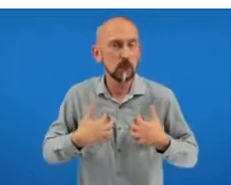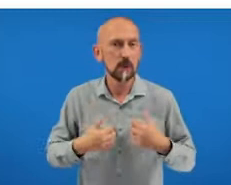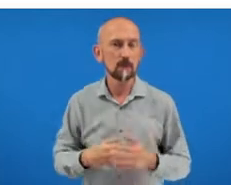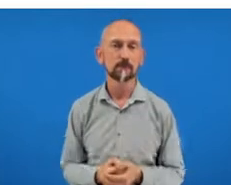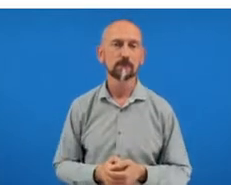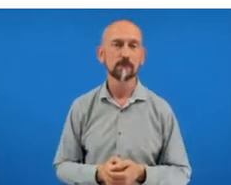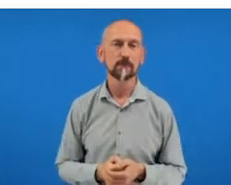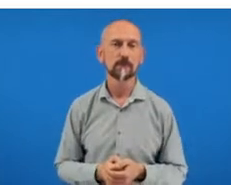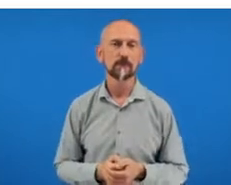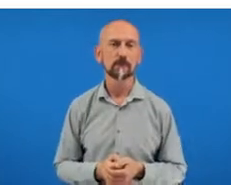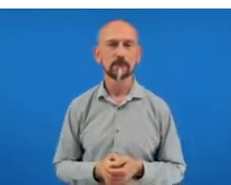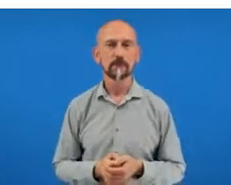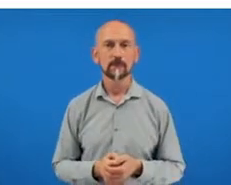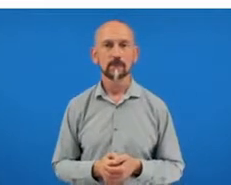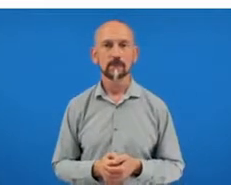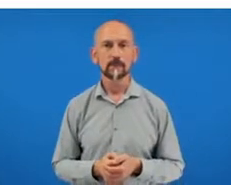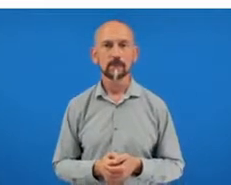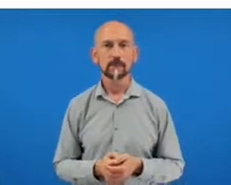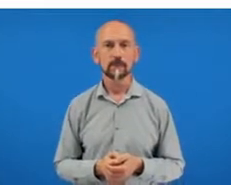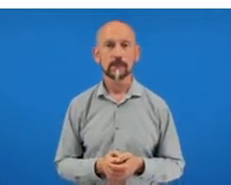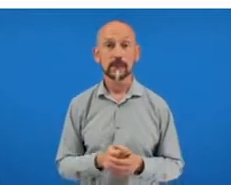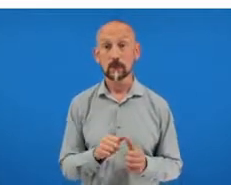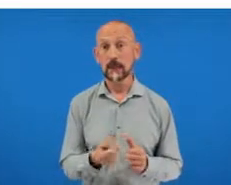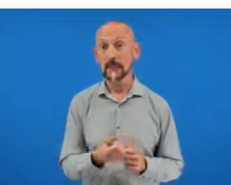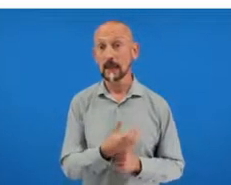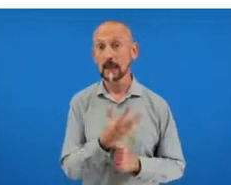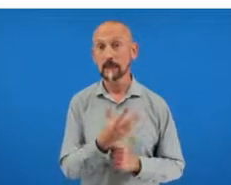services. Next slide, please.